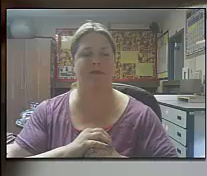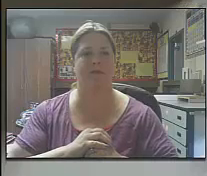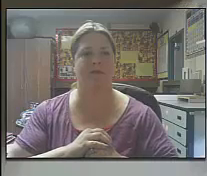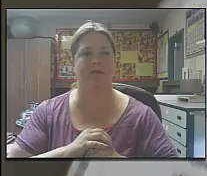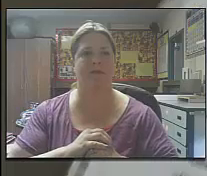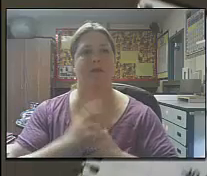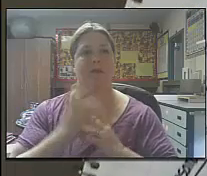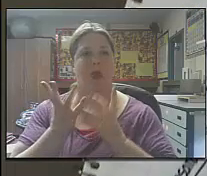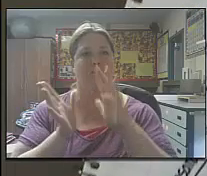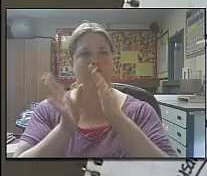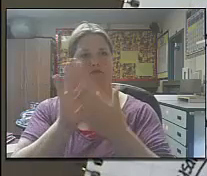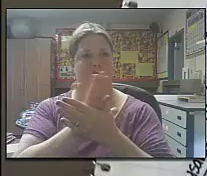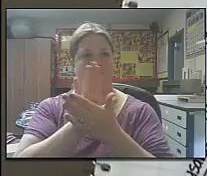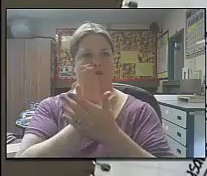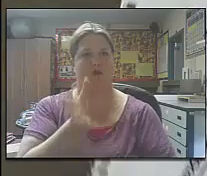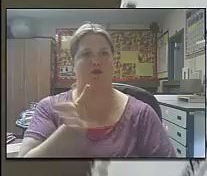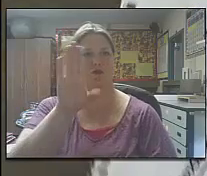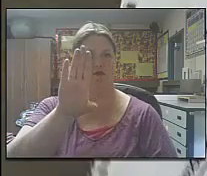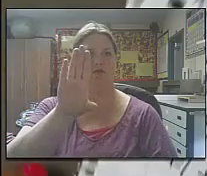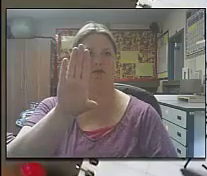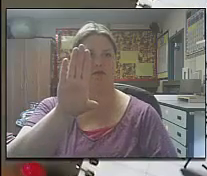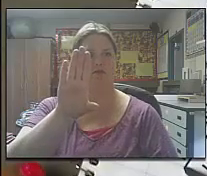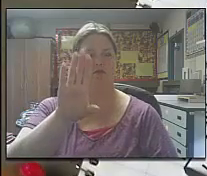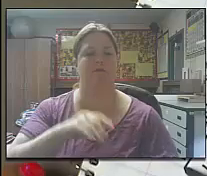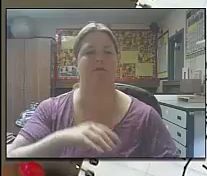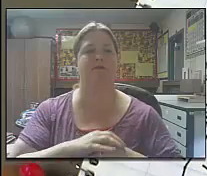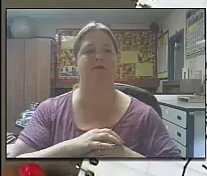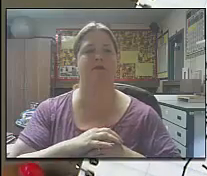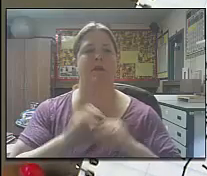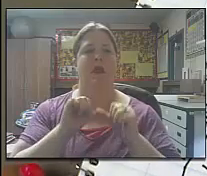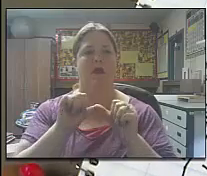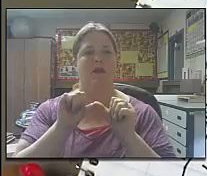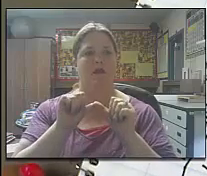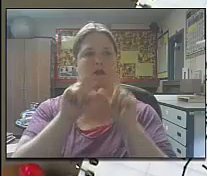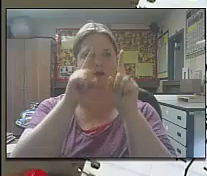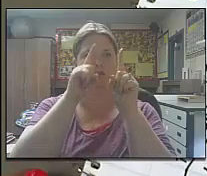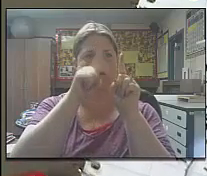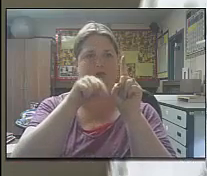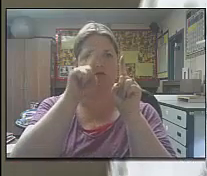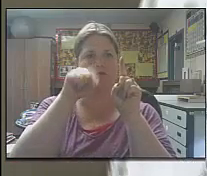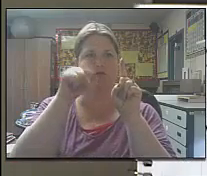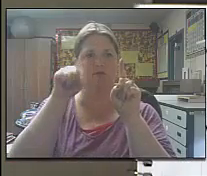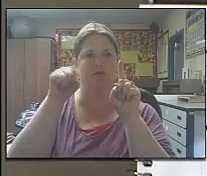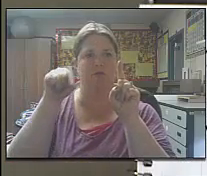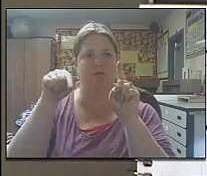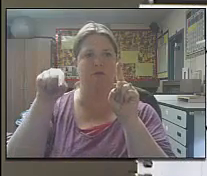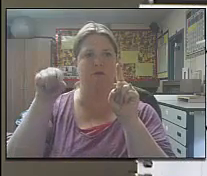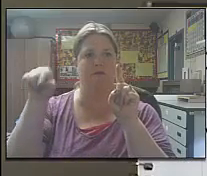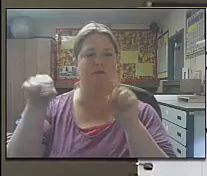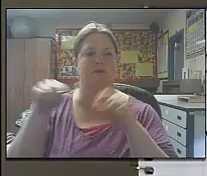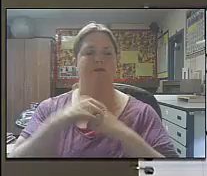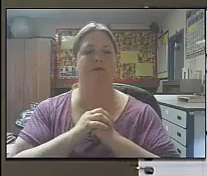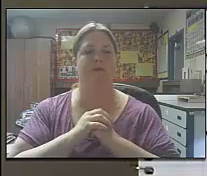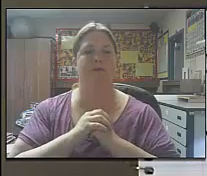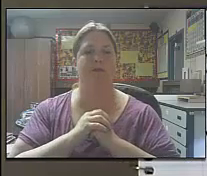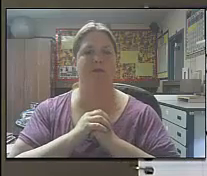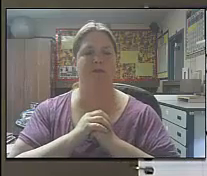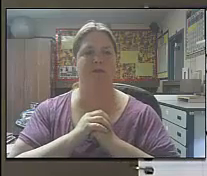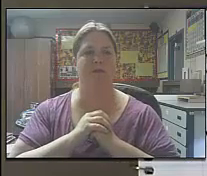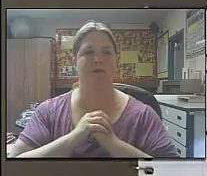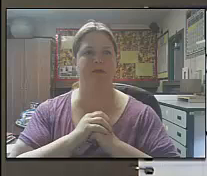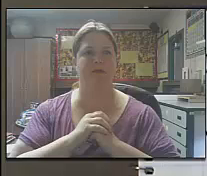Then turn your paper and continue the lines going straight down.